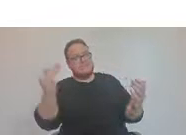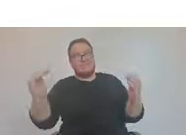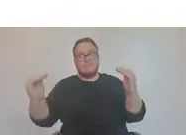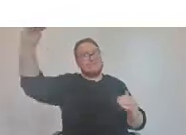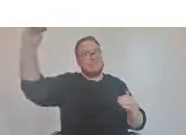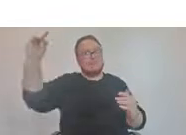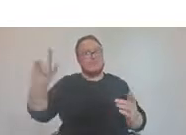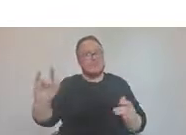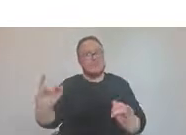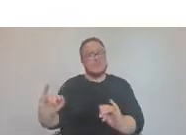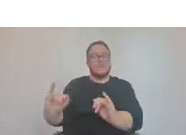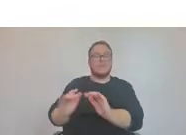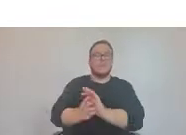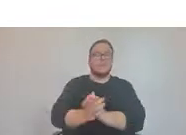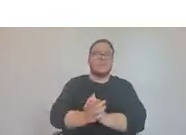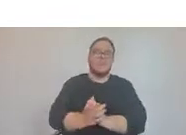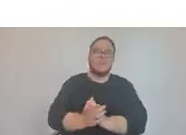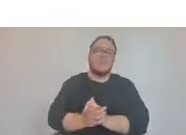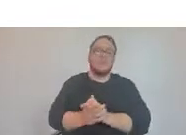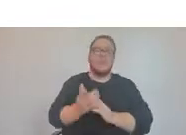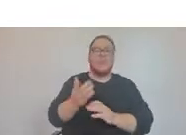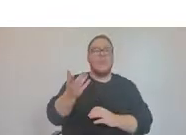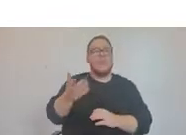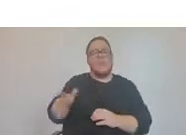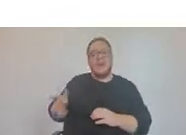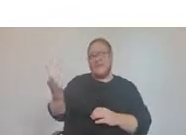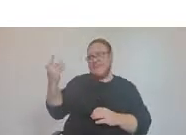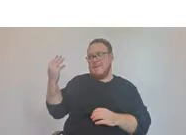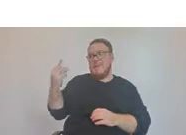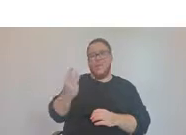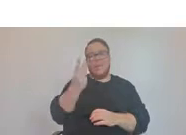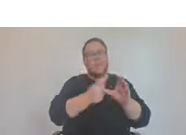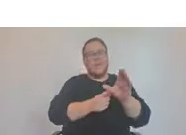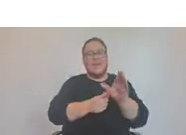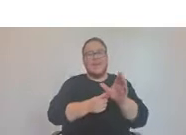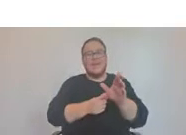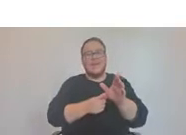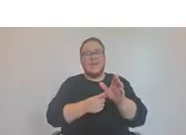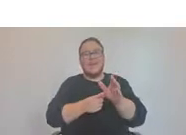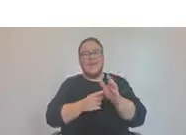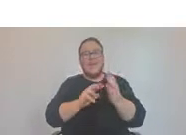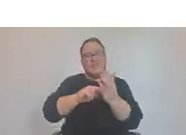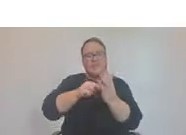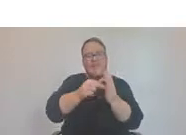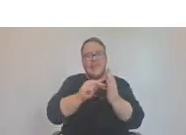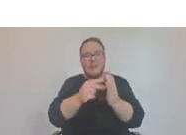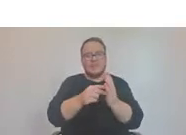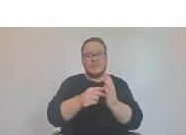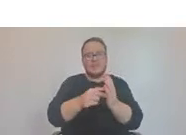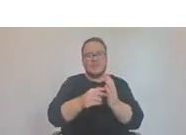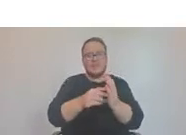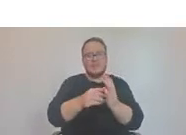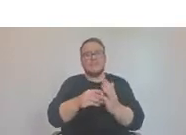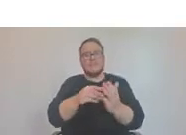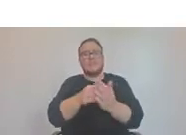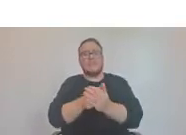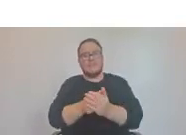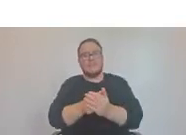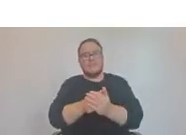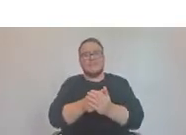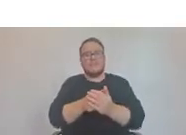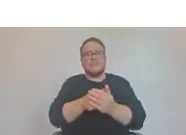a 3-year roadmap to improve services and access. We have an early adopter site for our